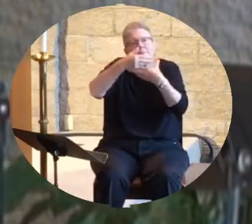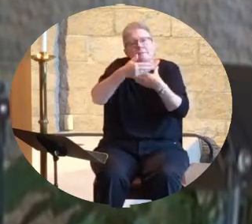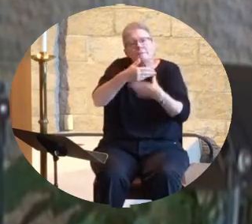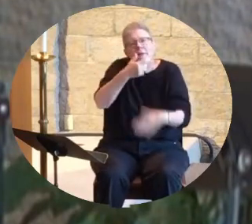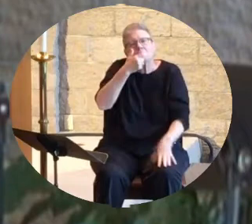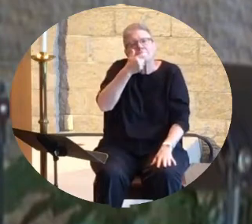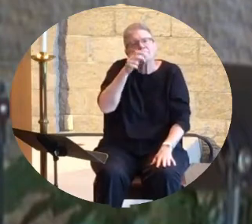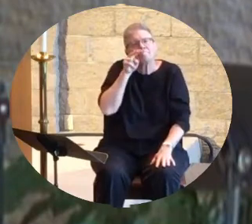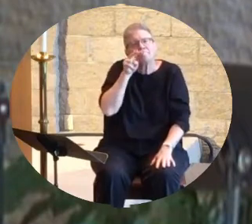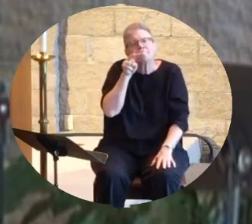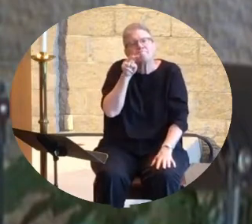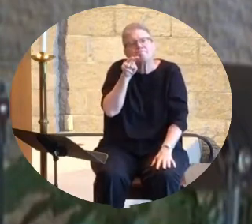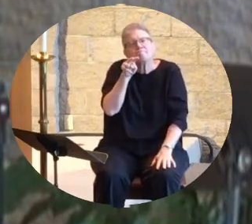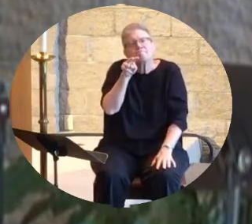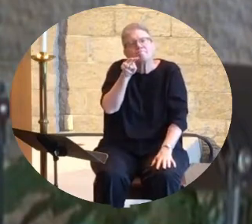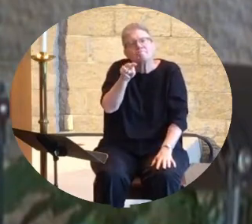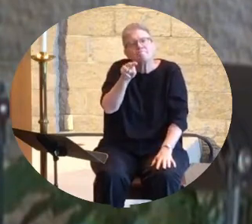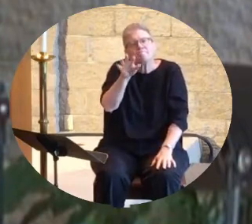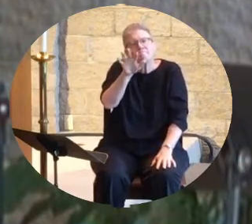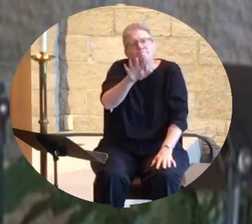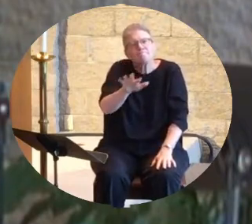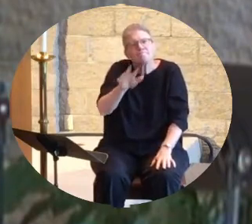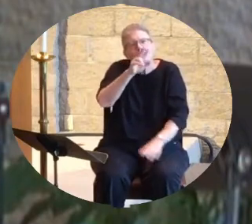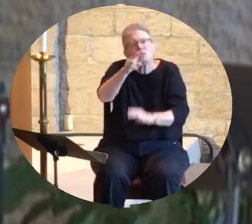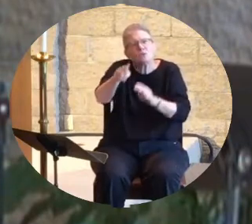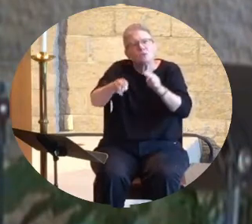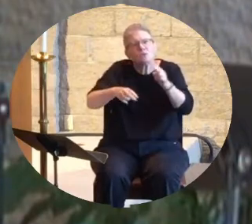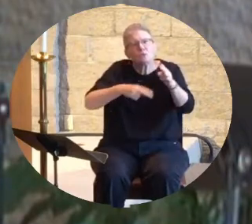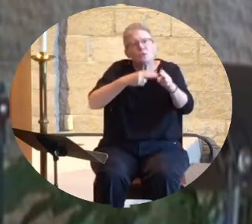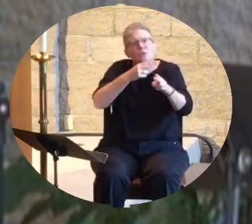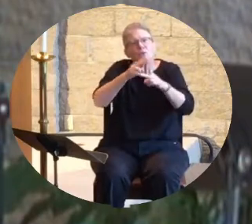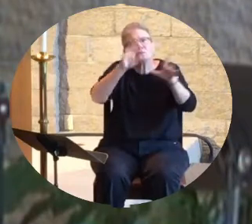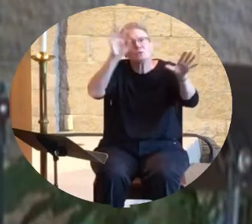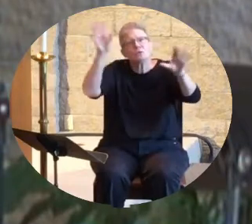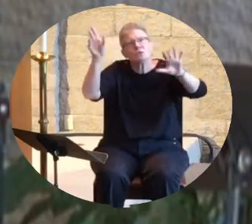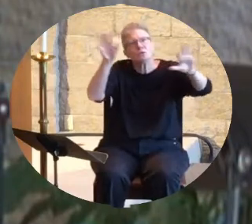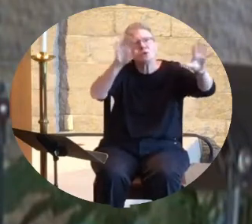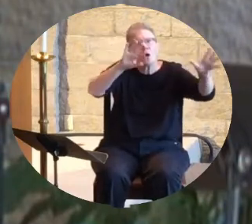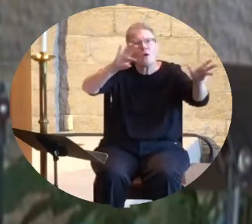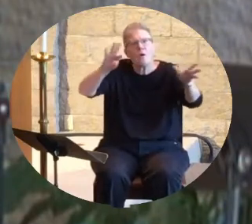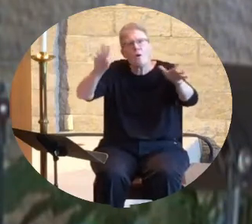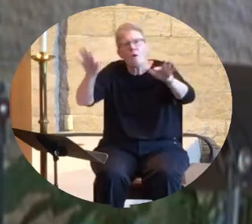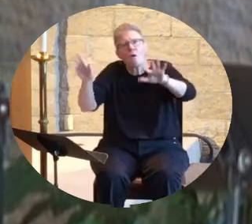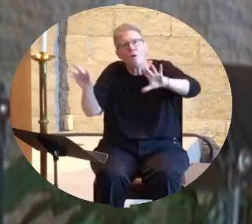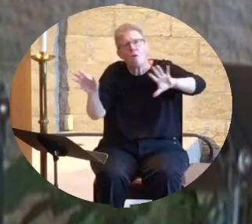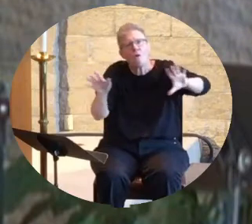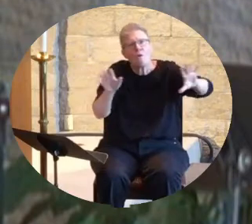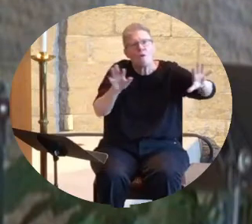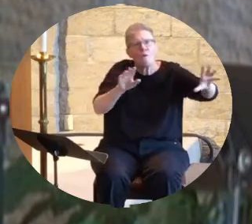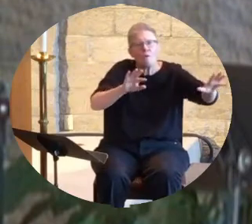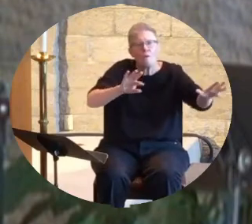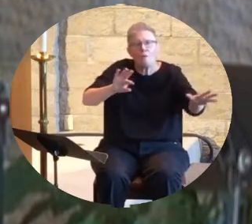window at a universe of snow.